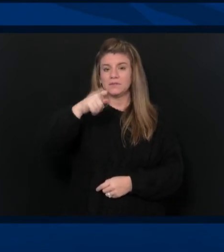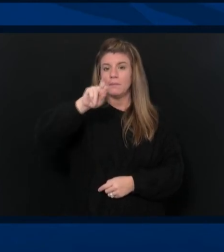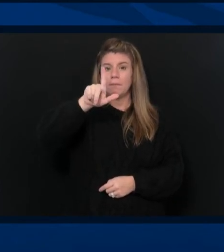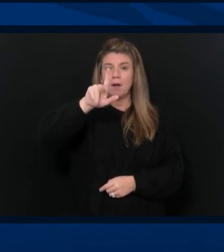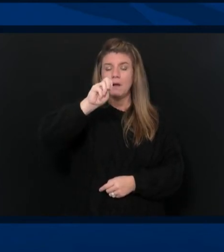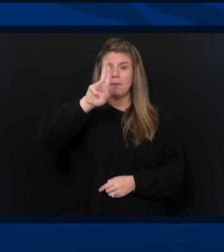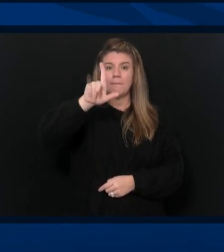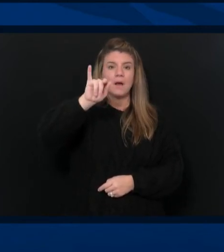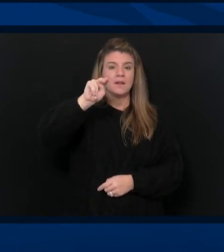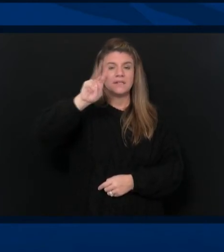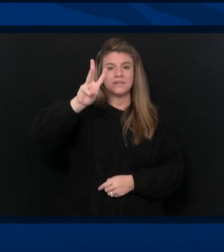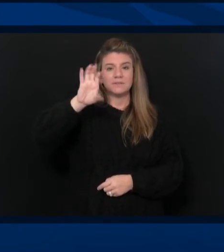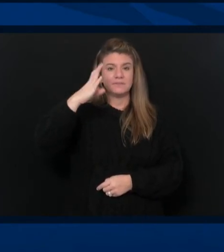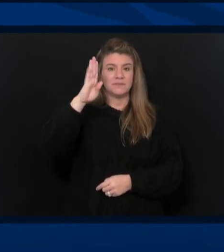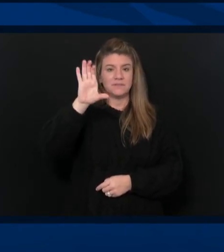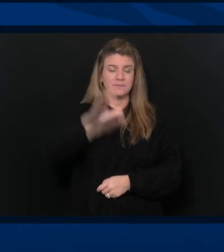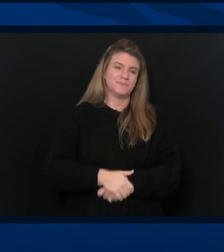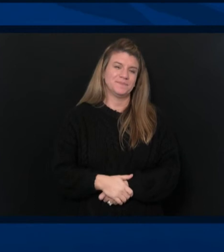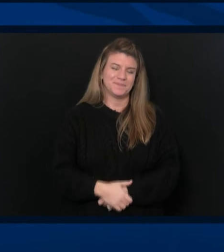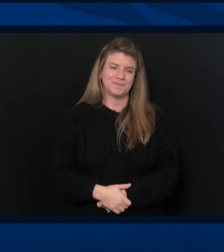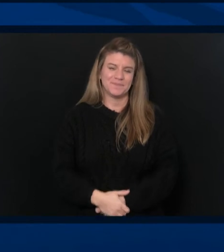WCBC.